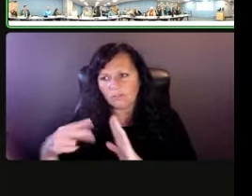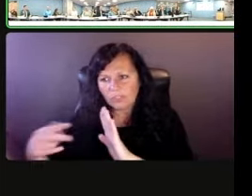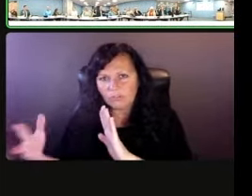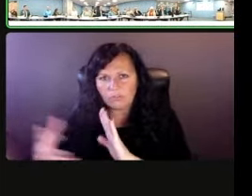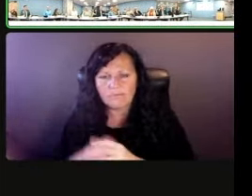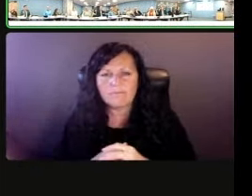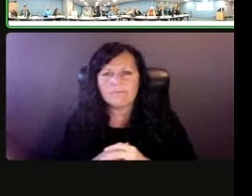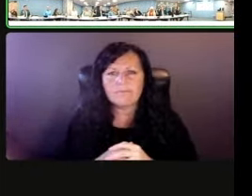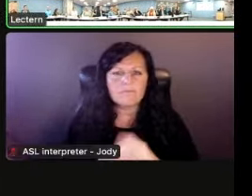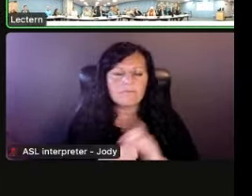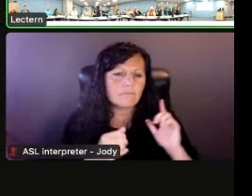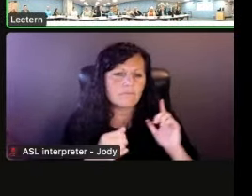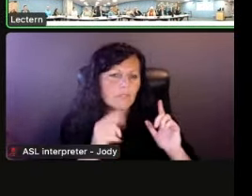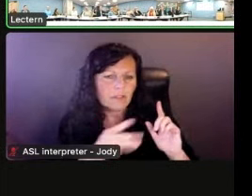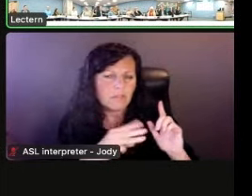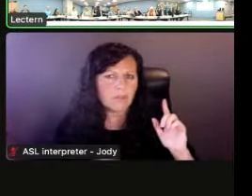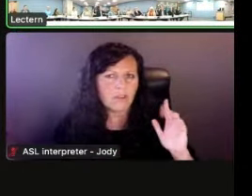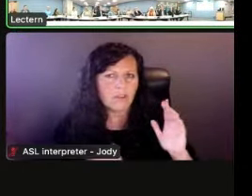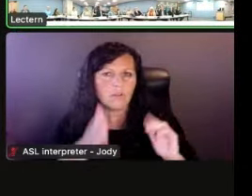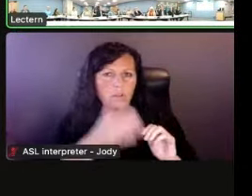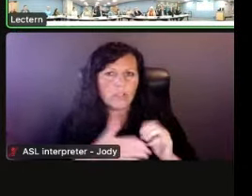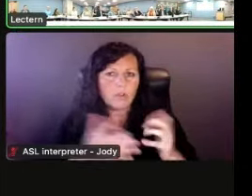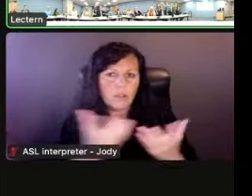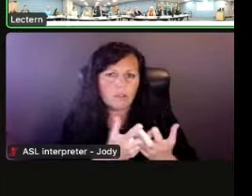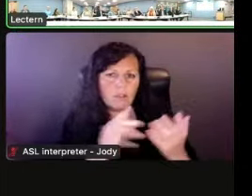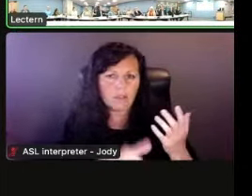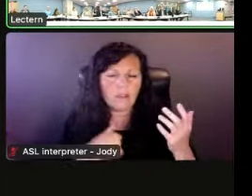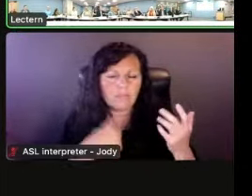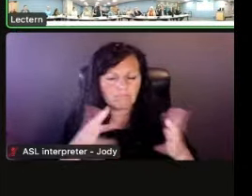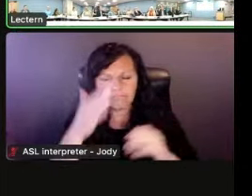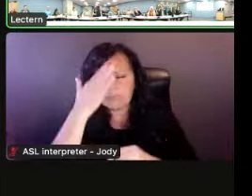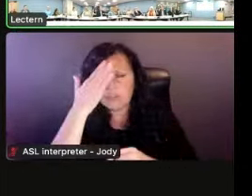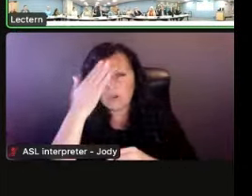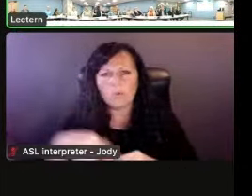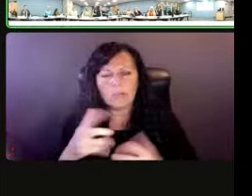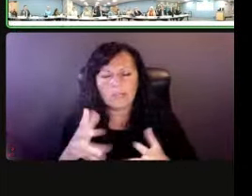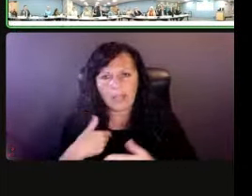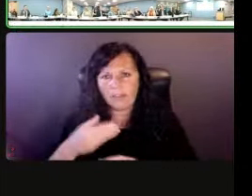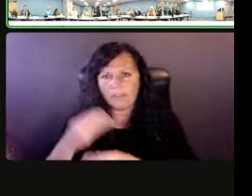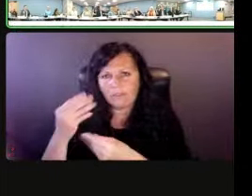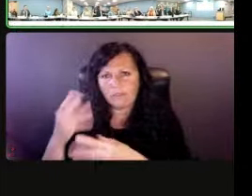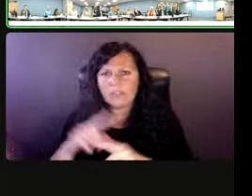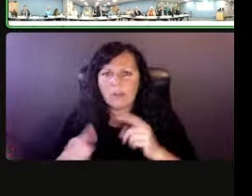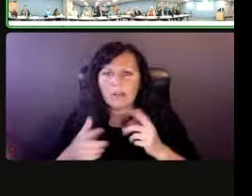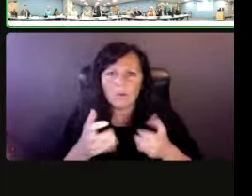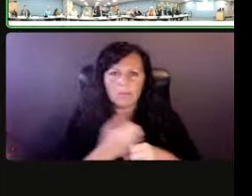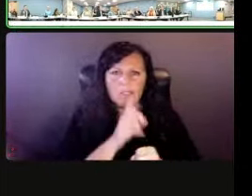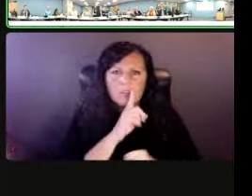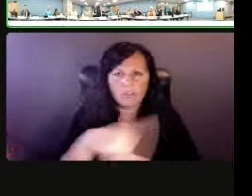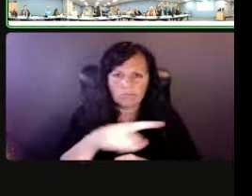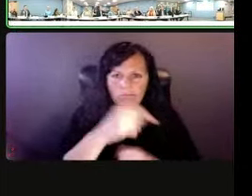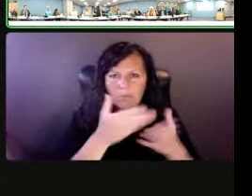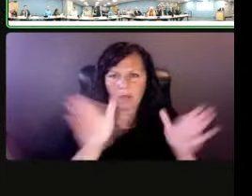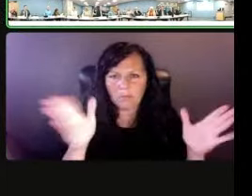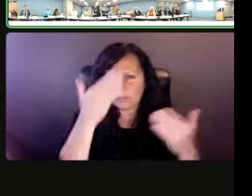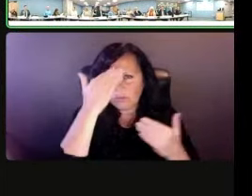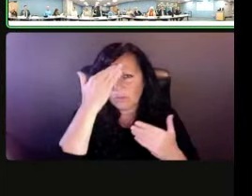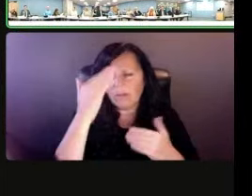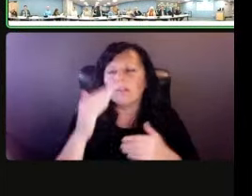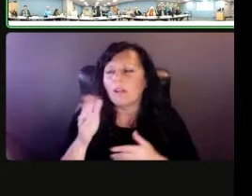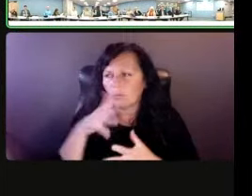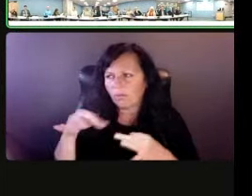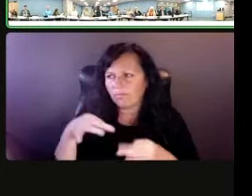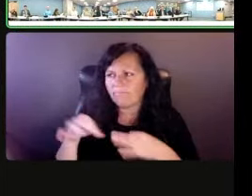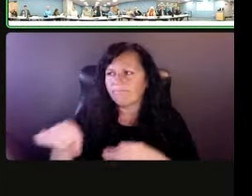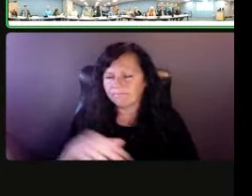you going to outline those? I know we have that information, but I want to make sure the public is aware of the positions that are being eliminated. Yeah, we'll be walking through those, yeah.